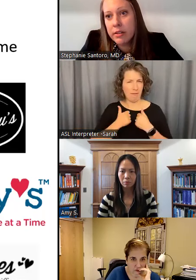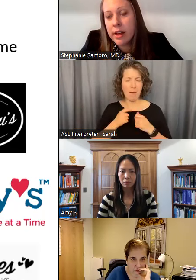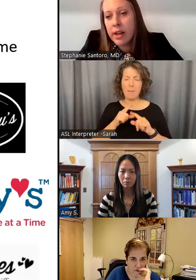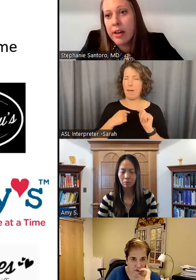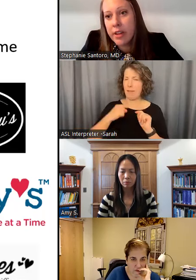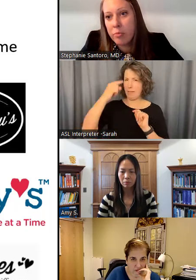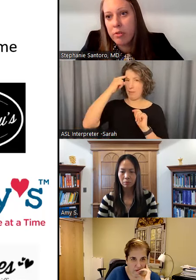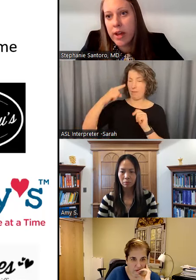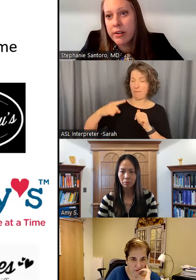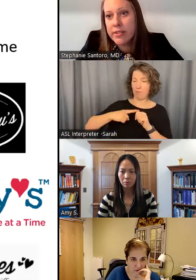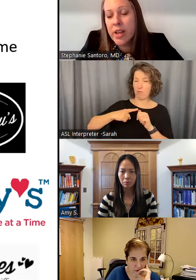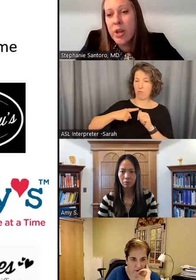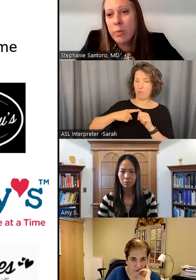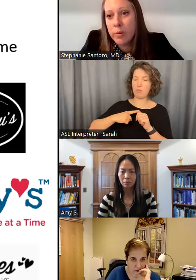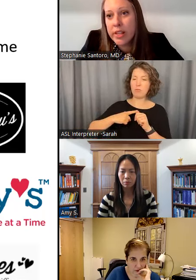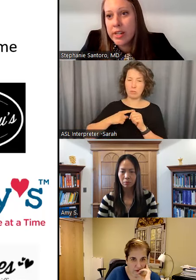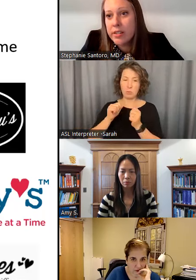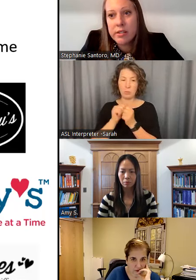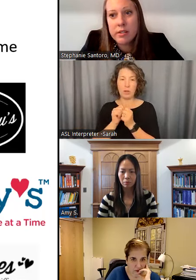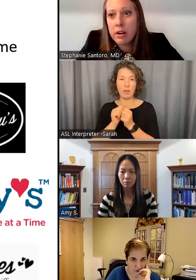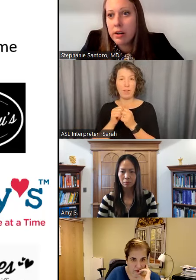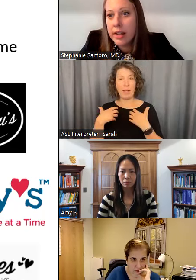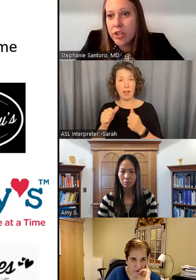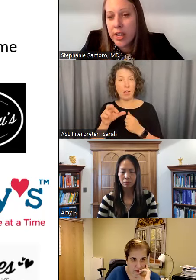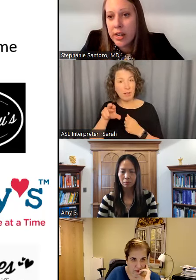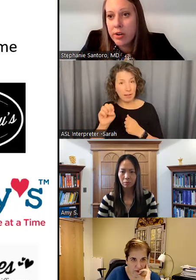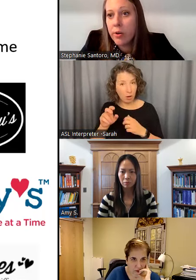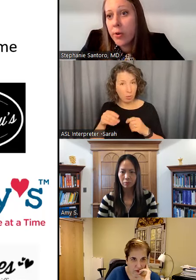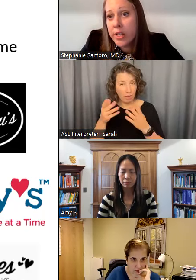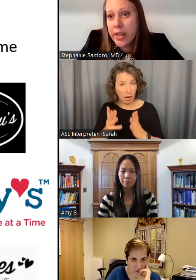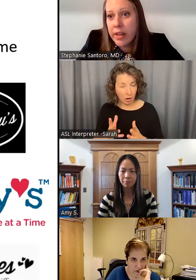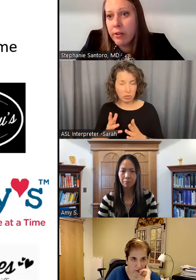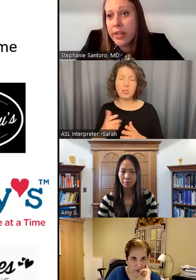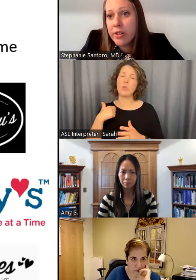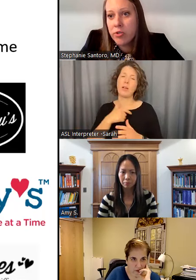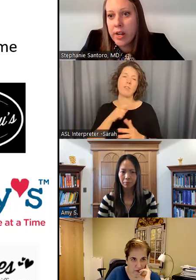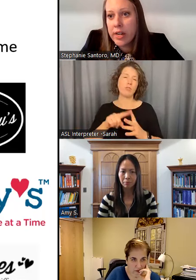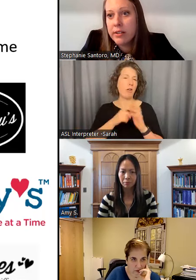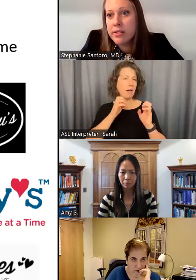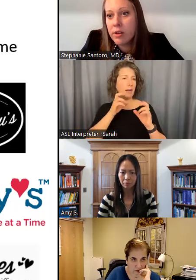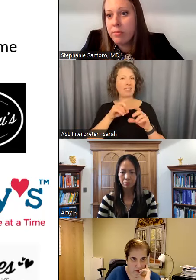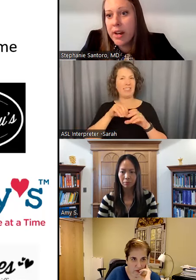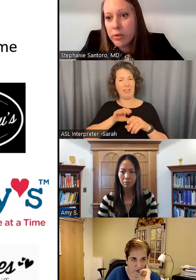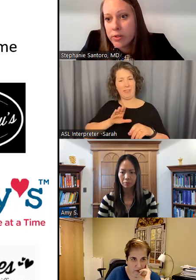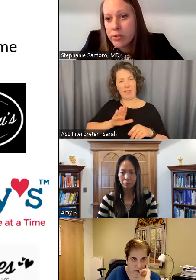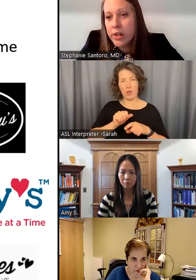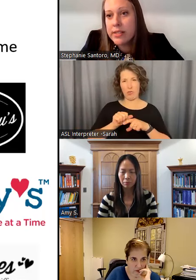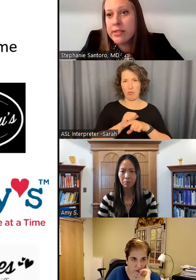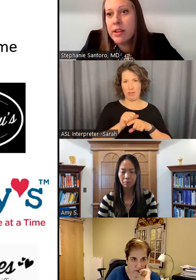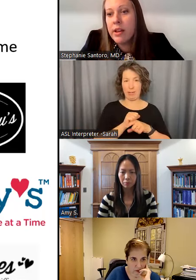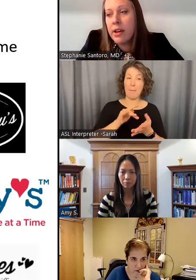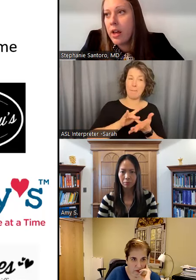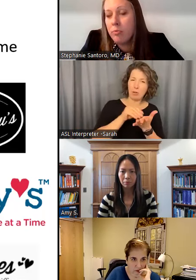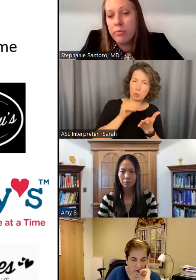to healthcare providers, we really need to start educating early in training. So medical